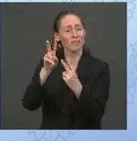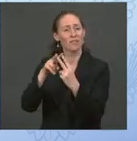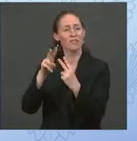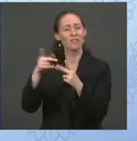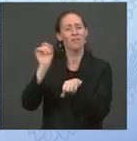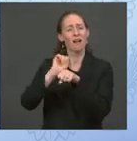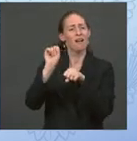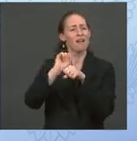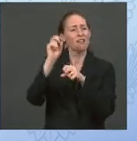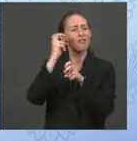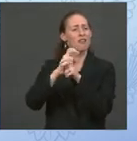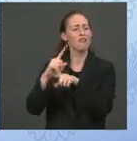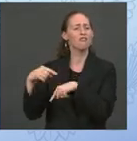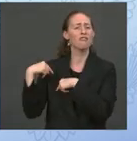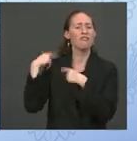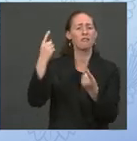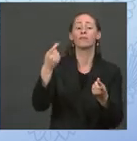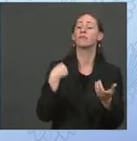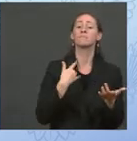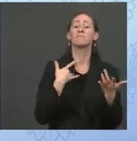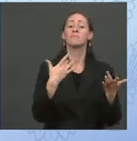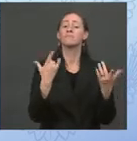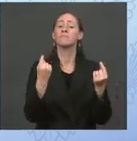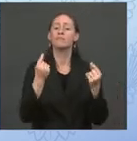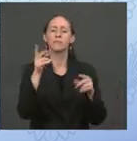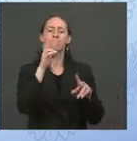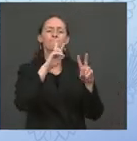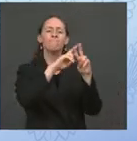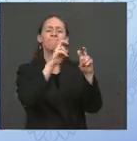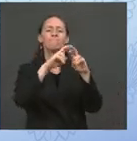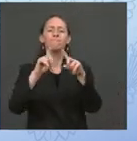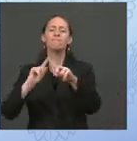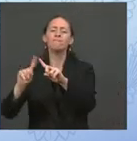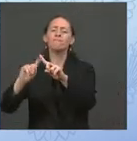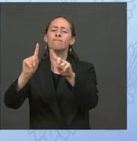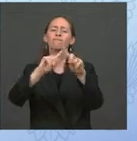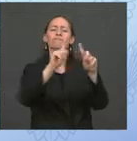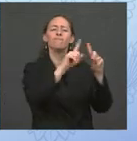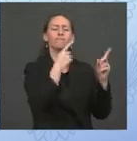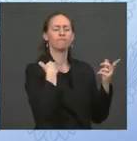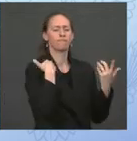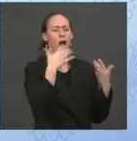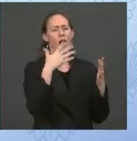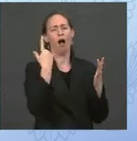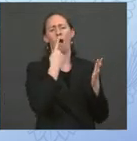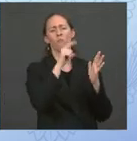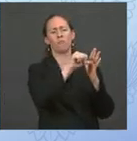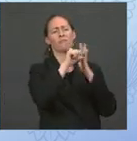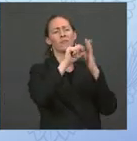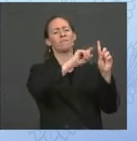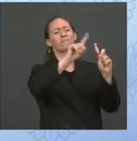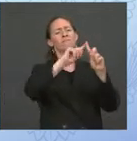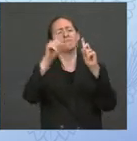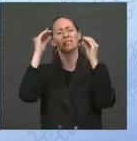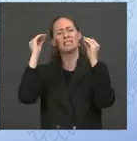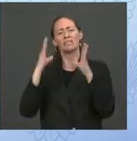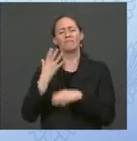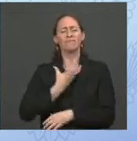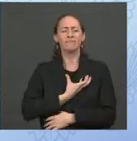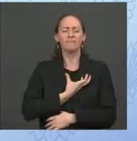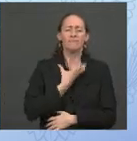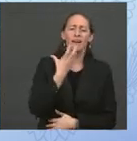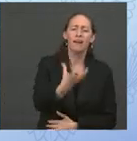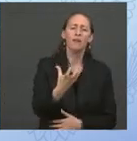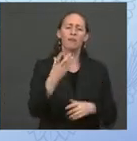America. Teachers who are pouring their hearts into their work, inspiring their students, and collaborating with their colleagues and